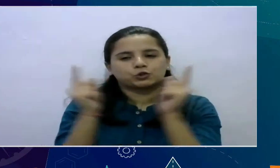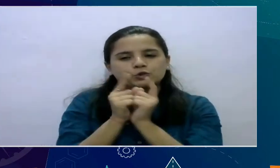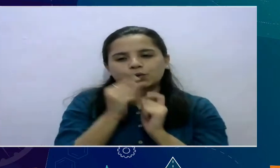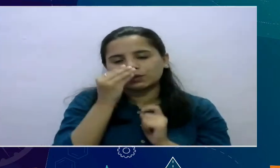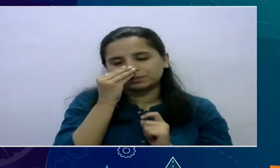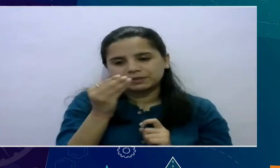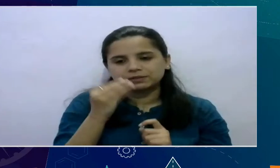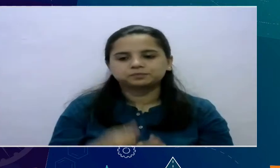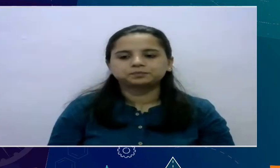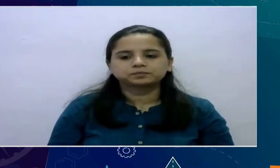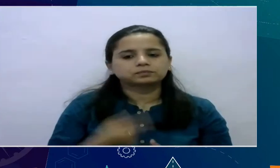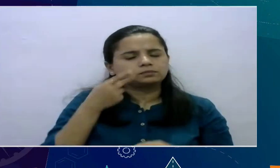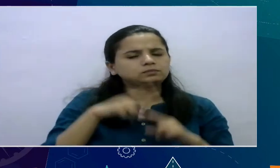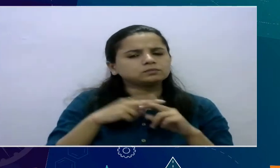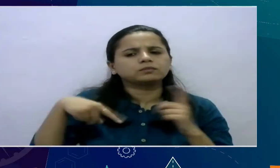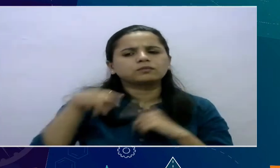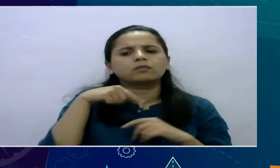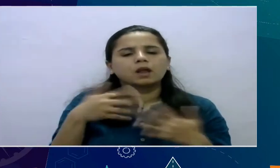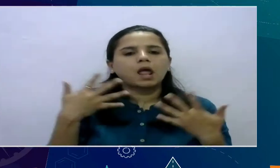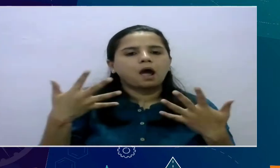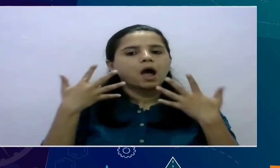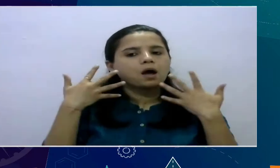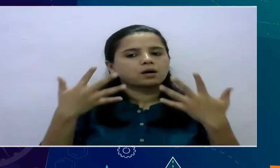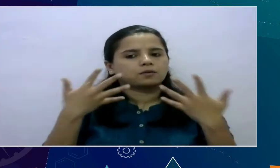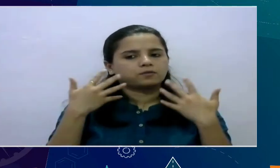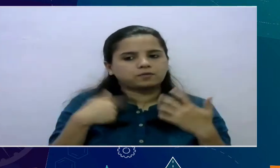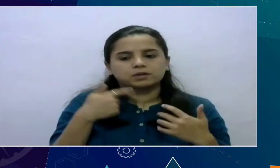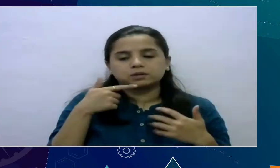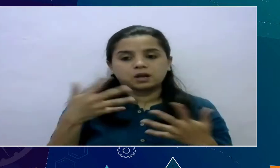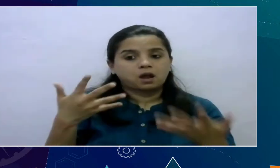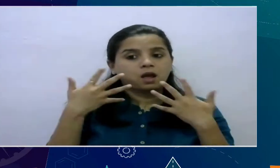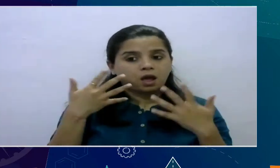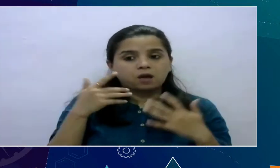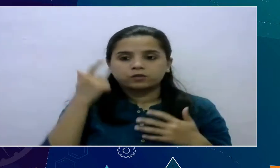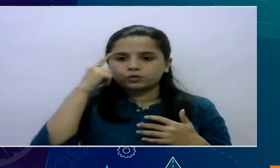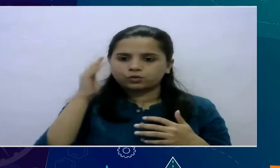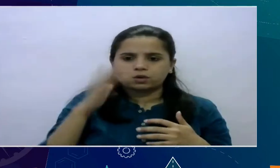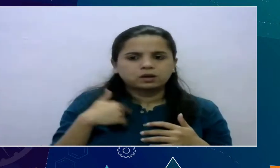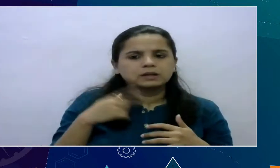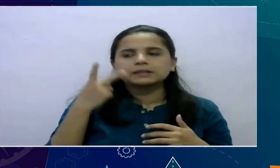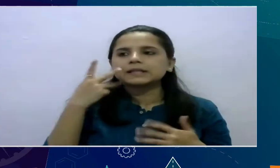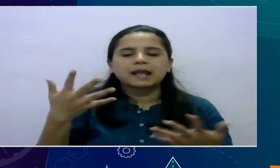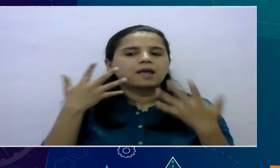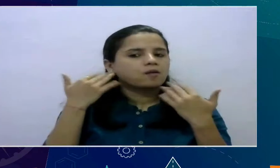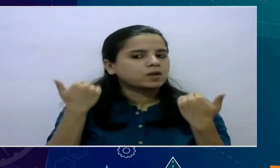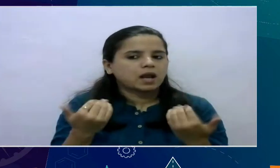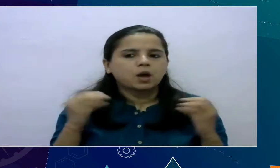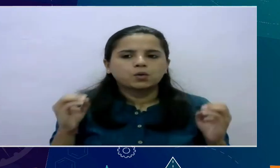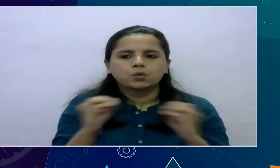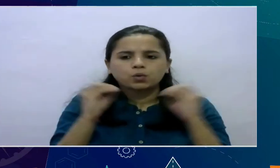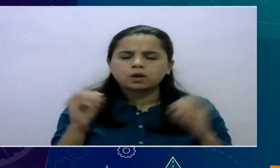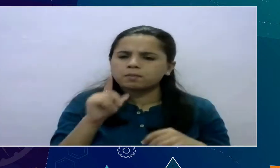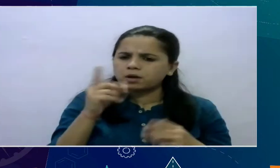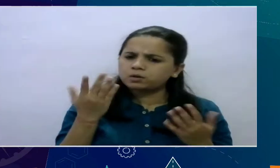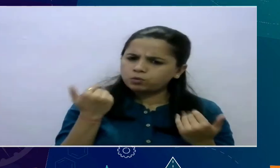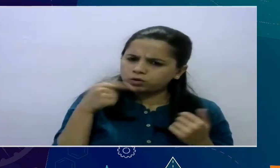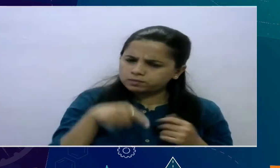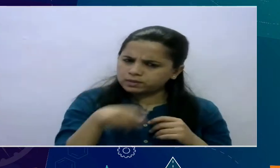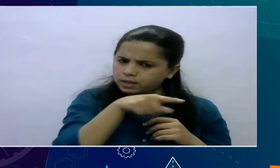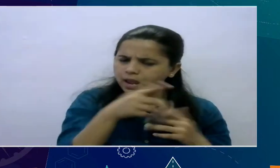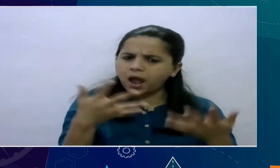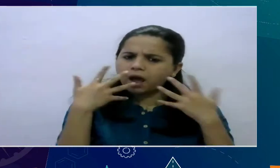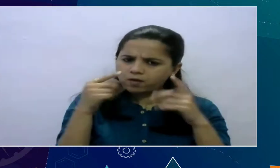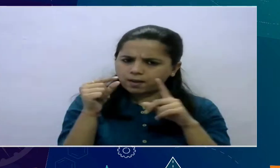Yeah. So if we talk about air, we can see it's transparent. We can't see air. So can we say that it's a pure